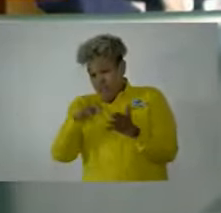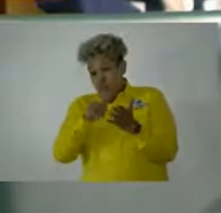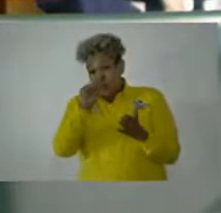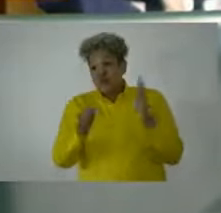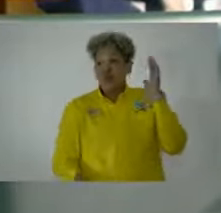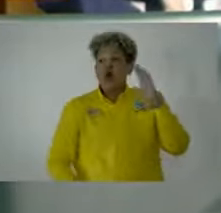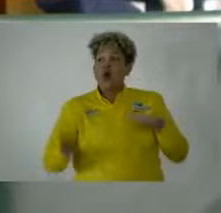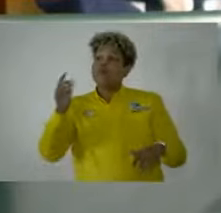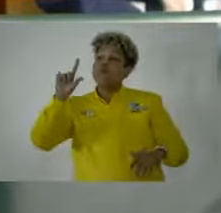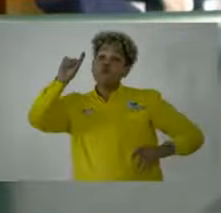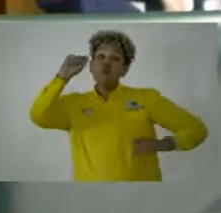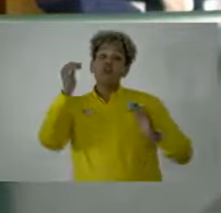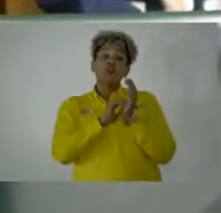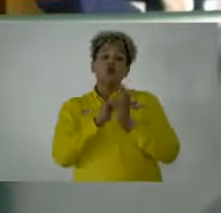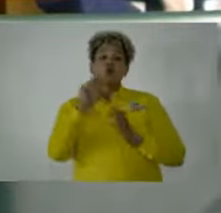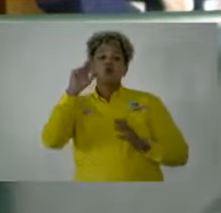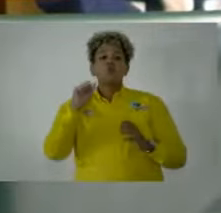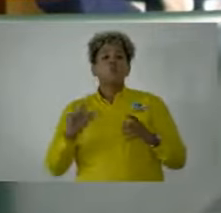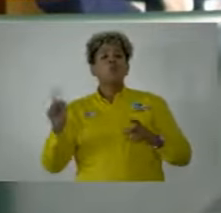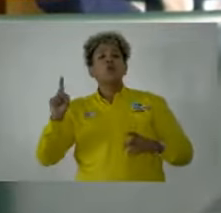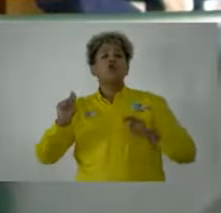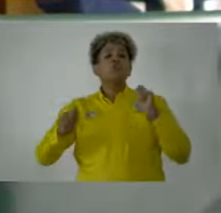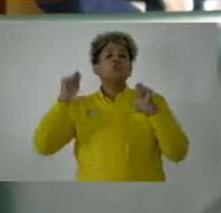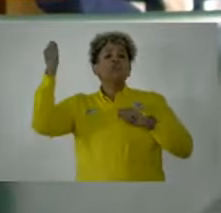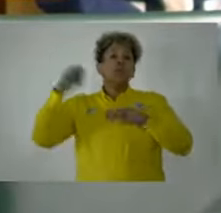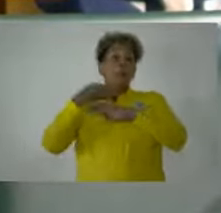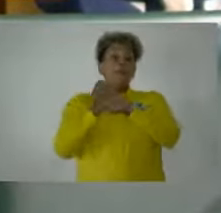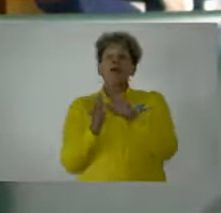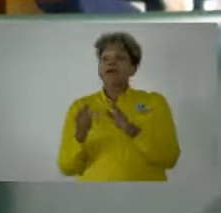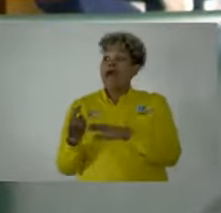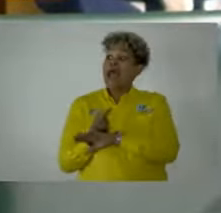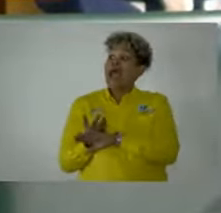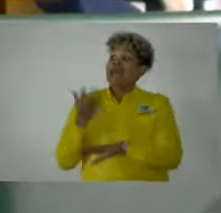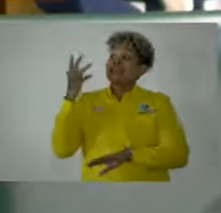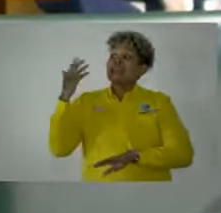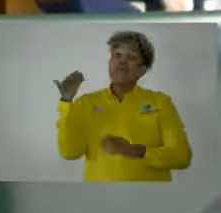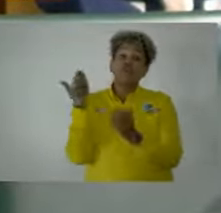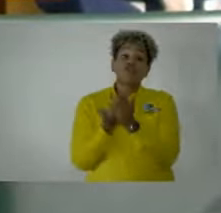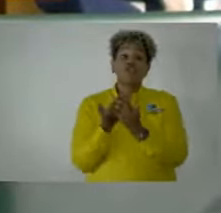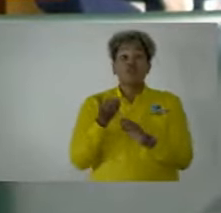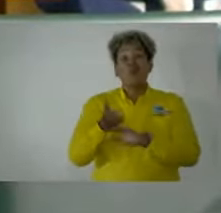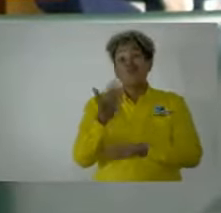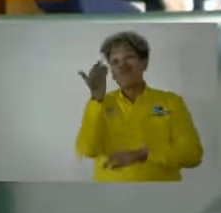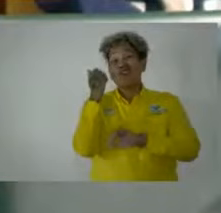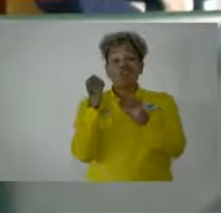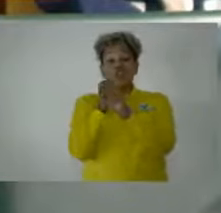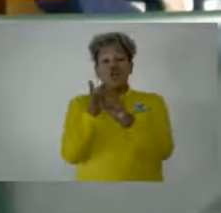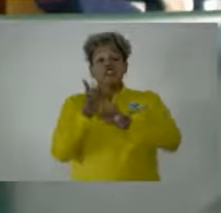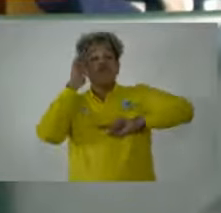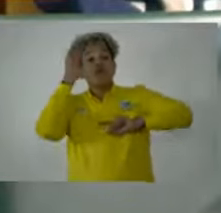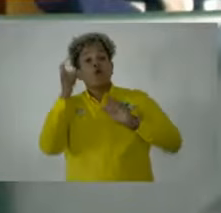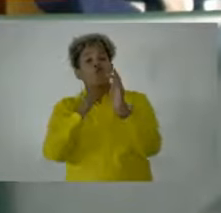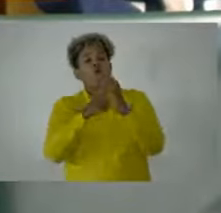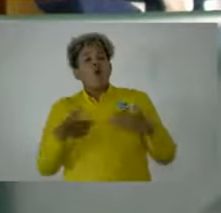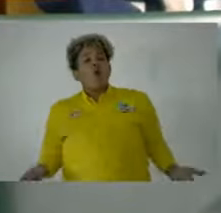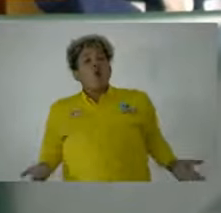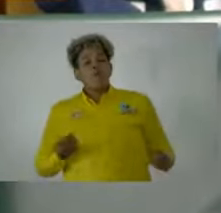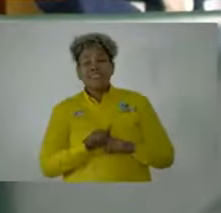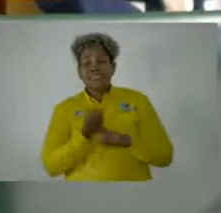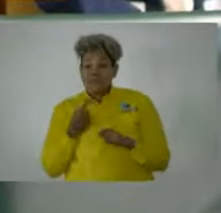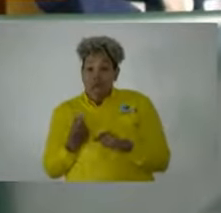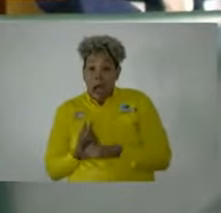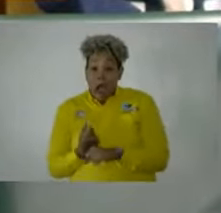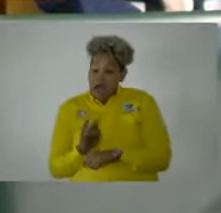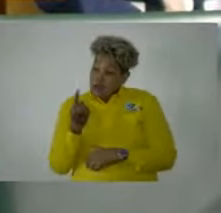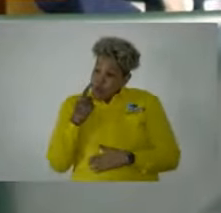to 20,000, which is where Trinidad, Barbados, and Guyana are, over 15 years, it's going to require an